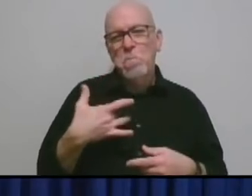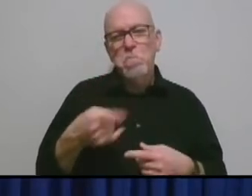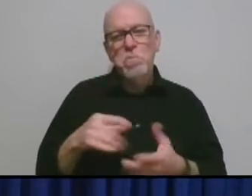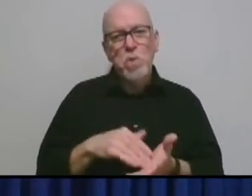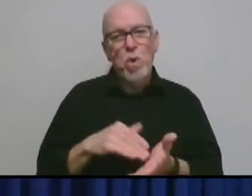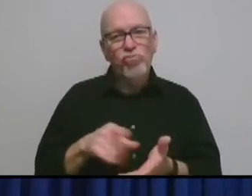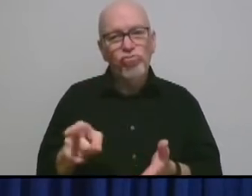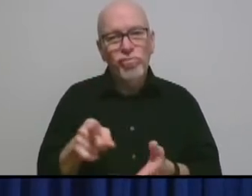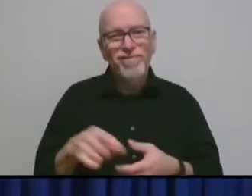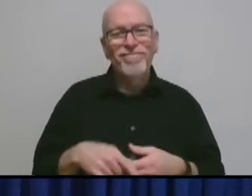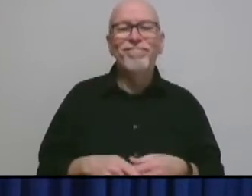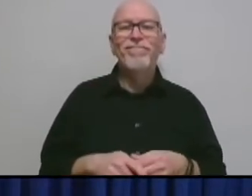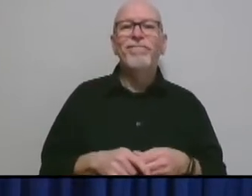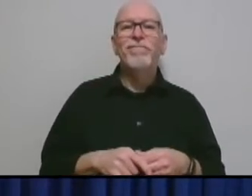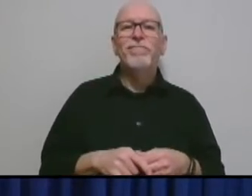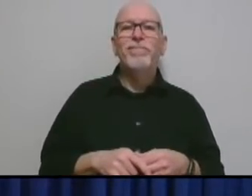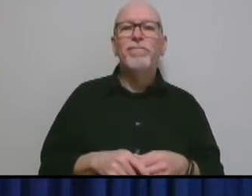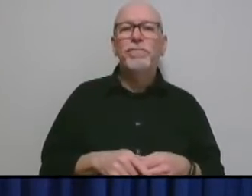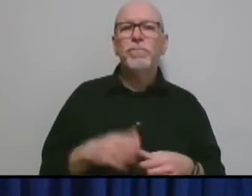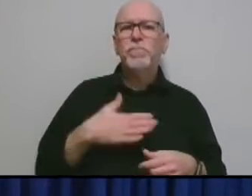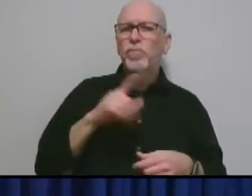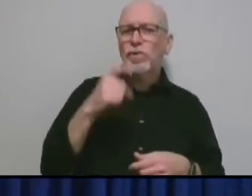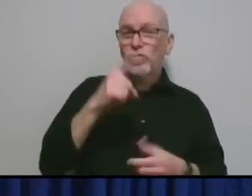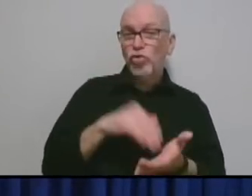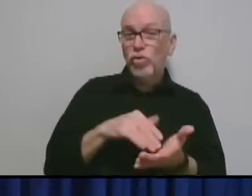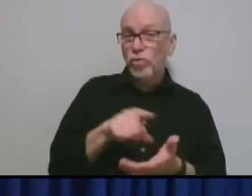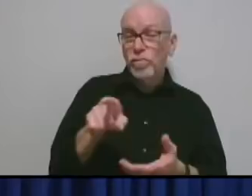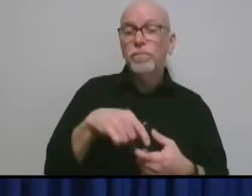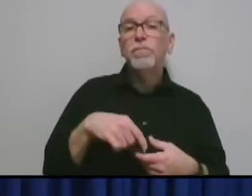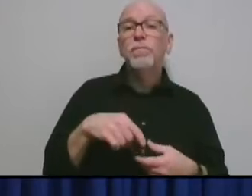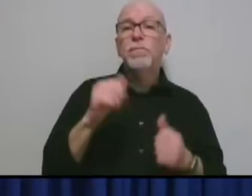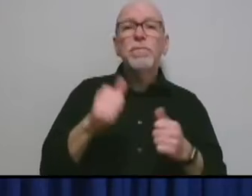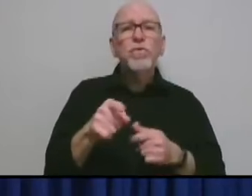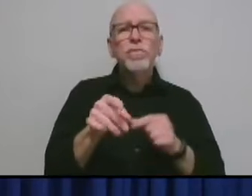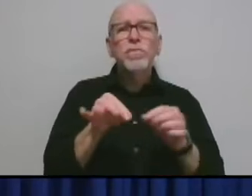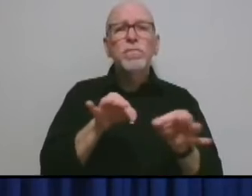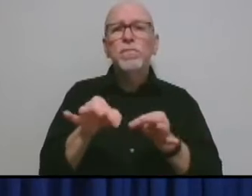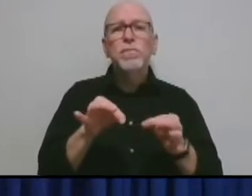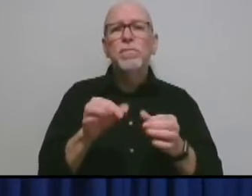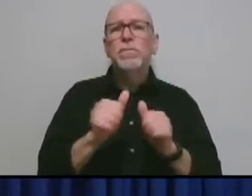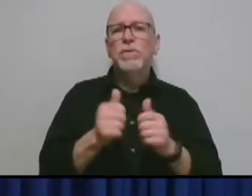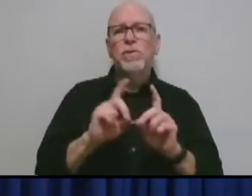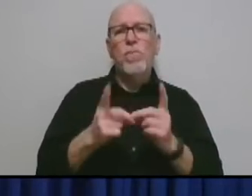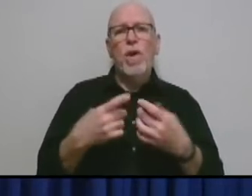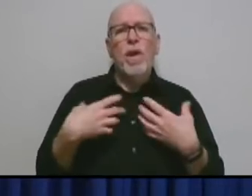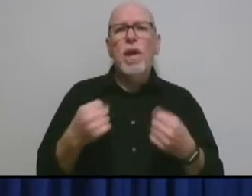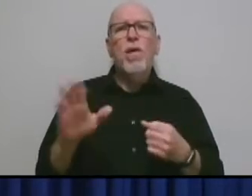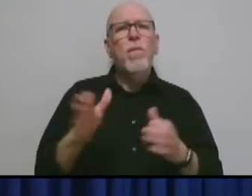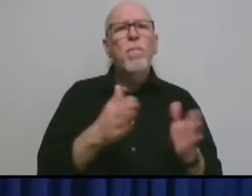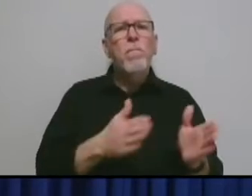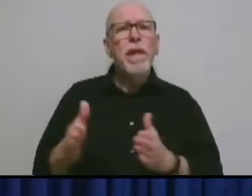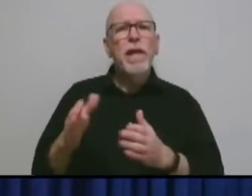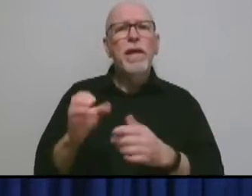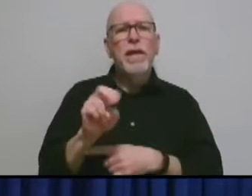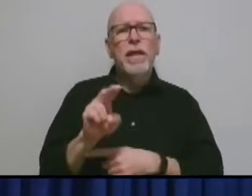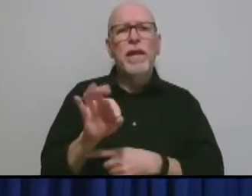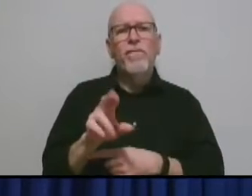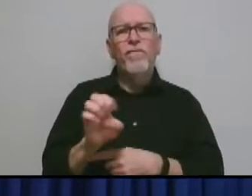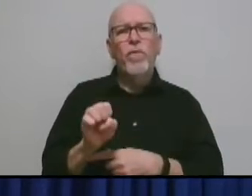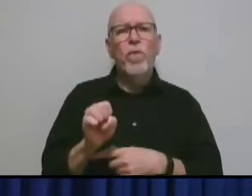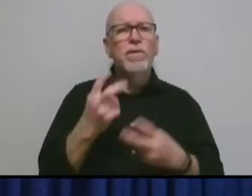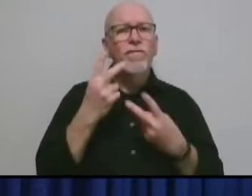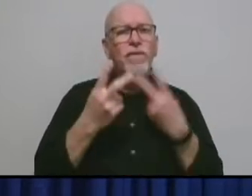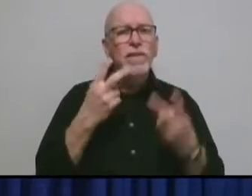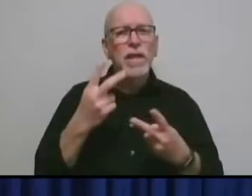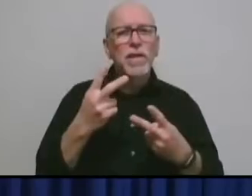doctors. So my question for the doctors is, can you describe how the Department of Health plans to enforce the visitation mandate